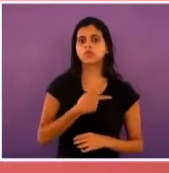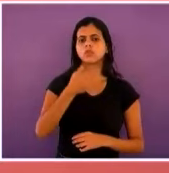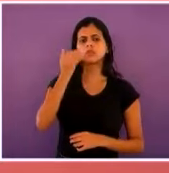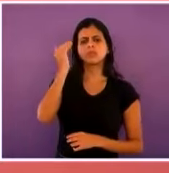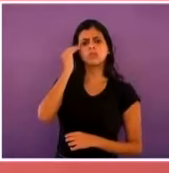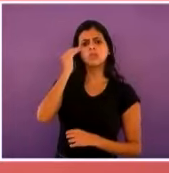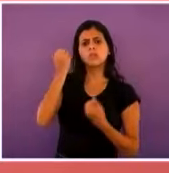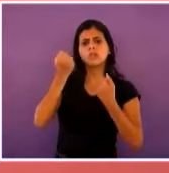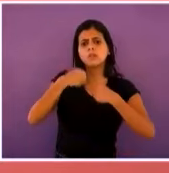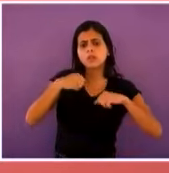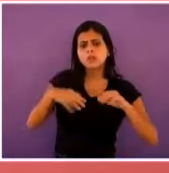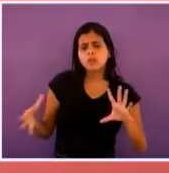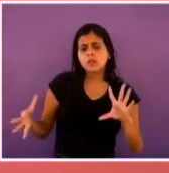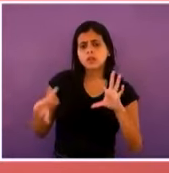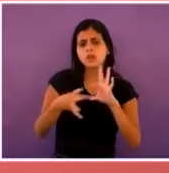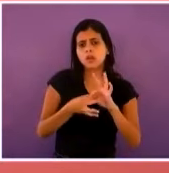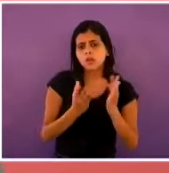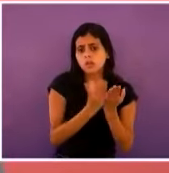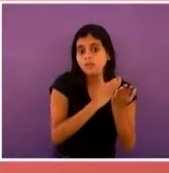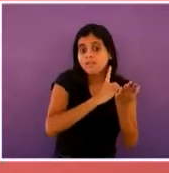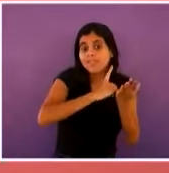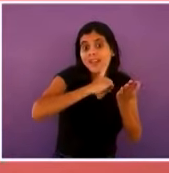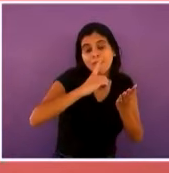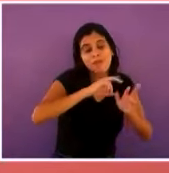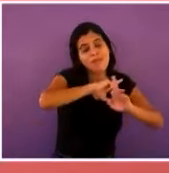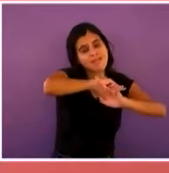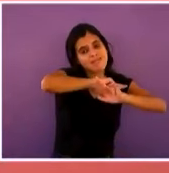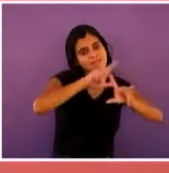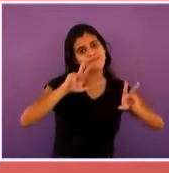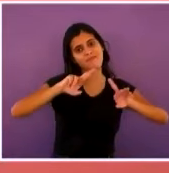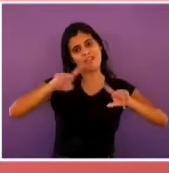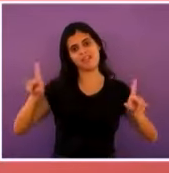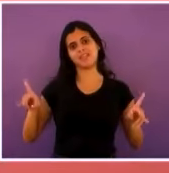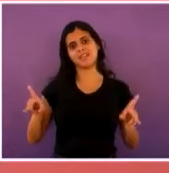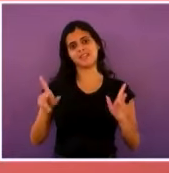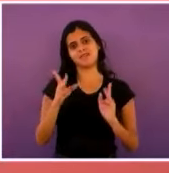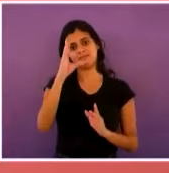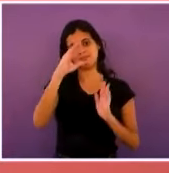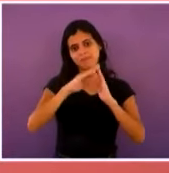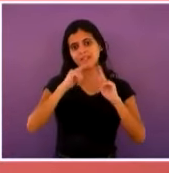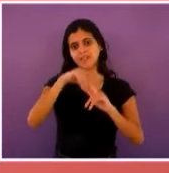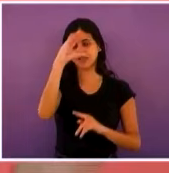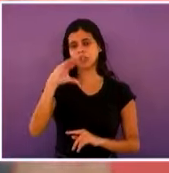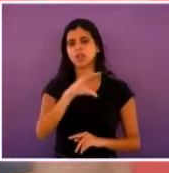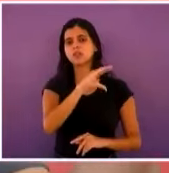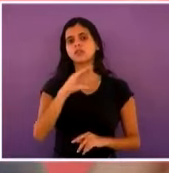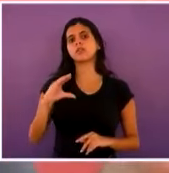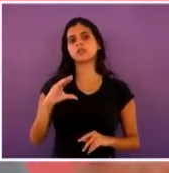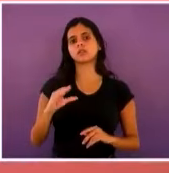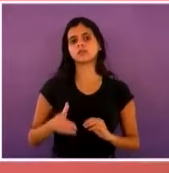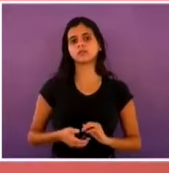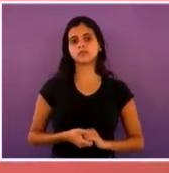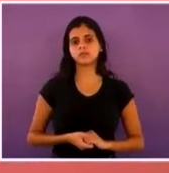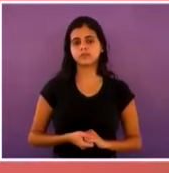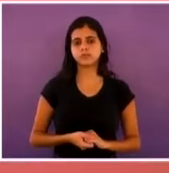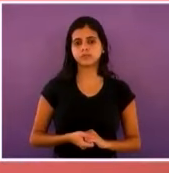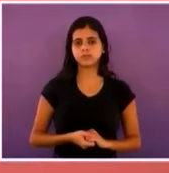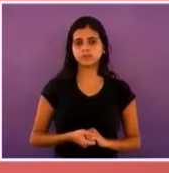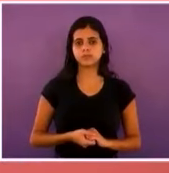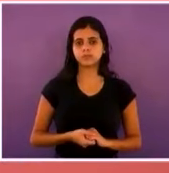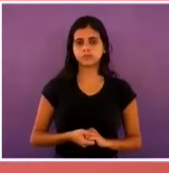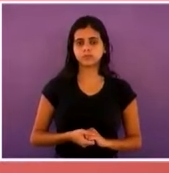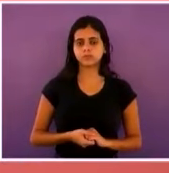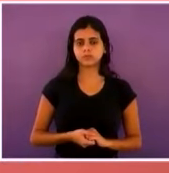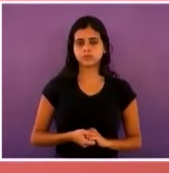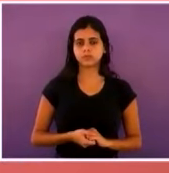conscientes que a unidade bíblica é muito, muito diferente. Jesus in his prayer according to